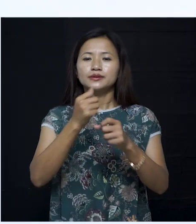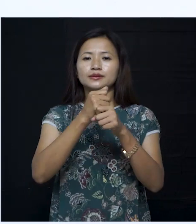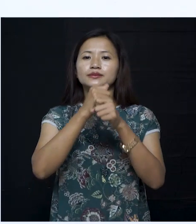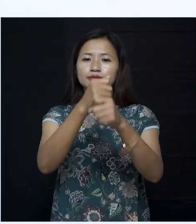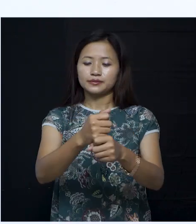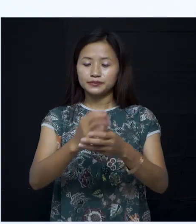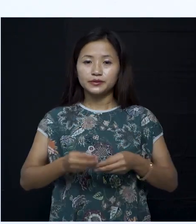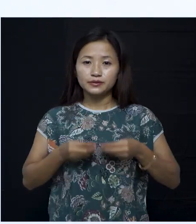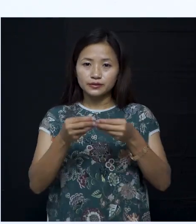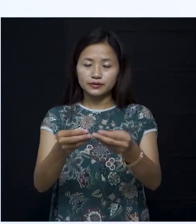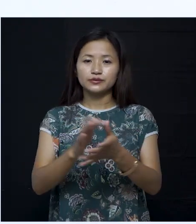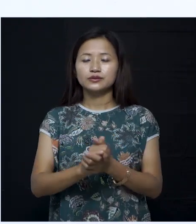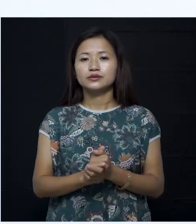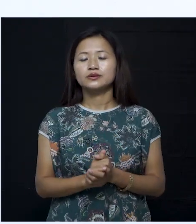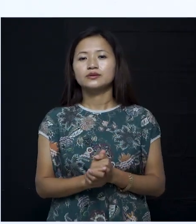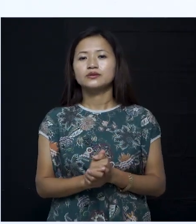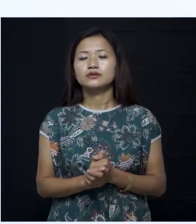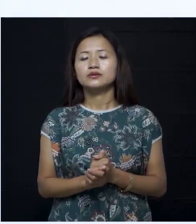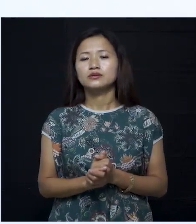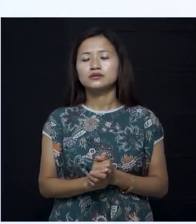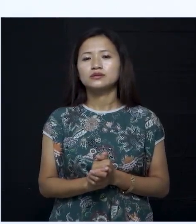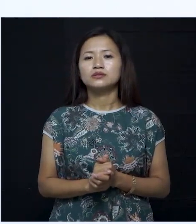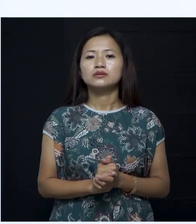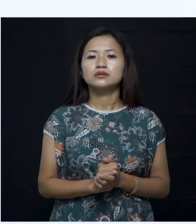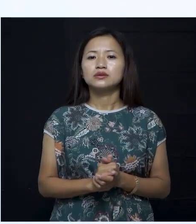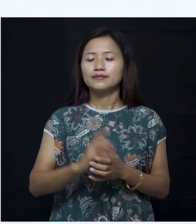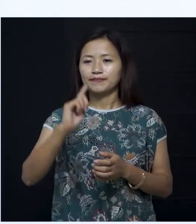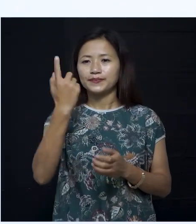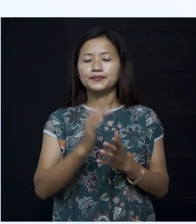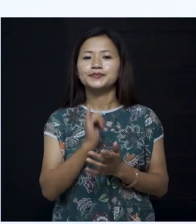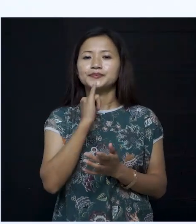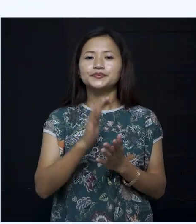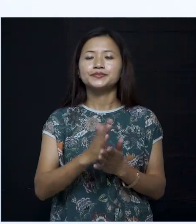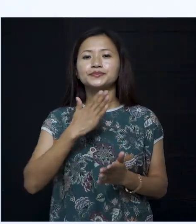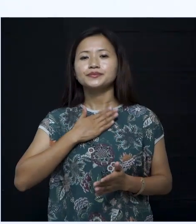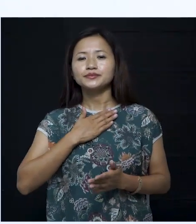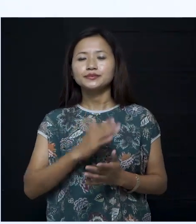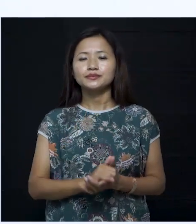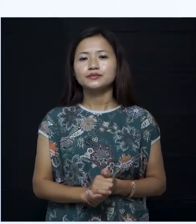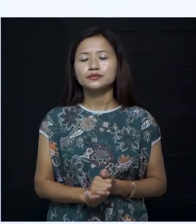you will tally with your examples, okay? The first is my,